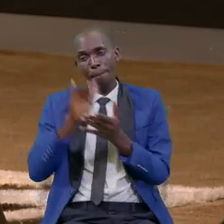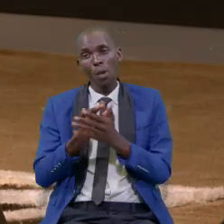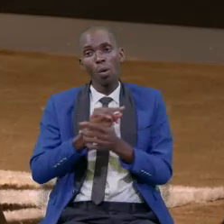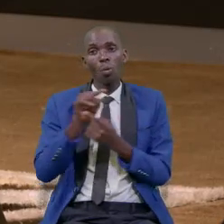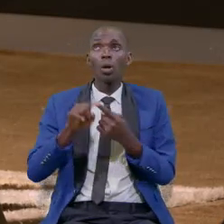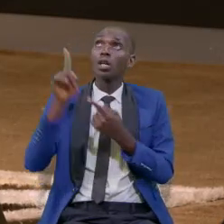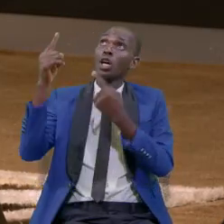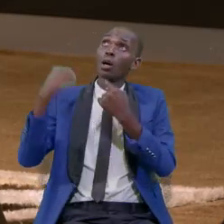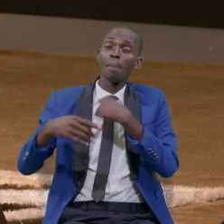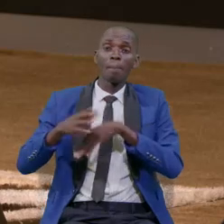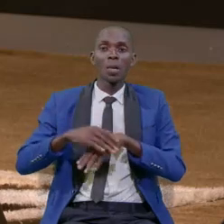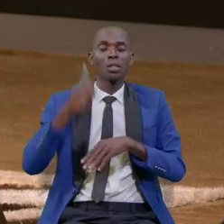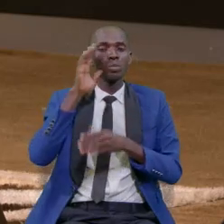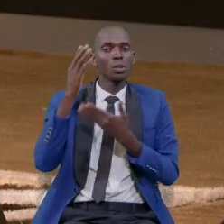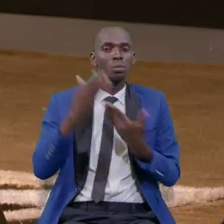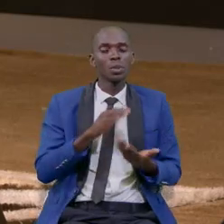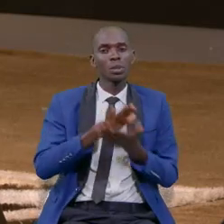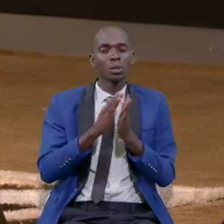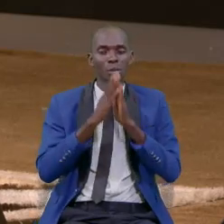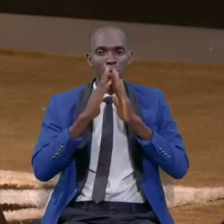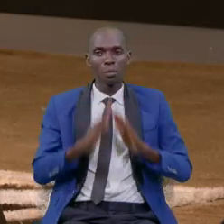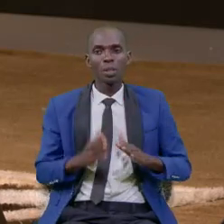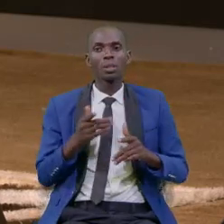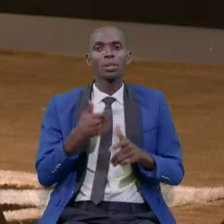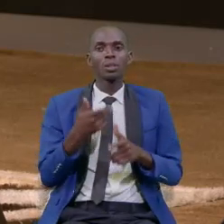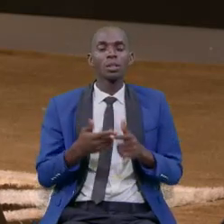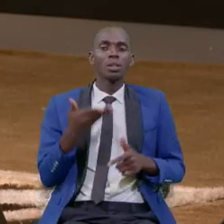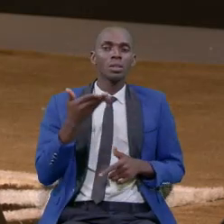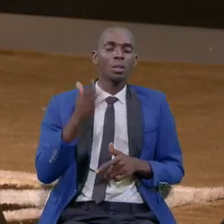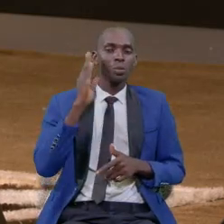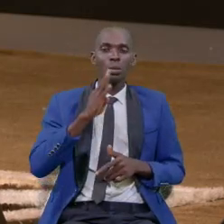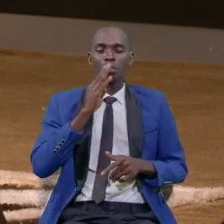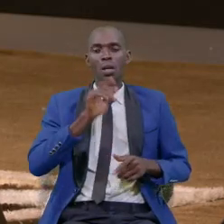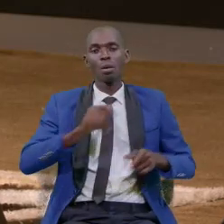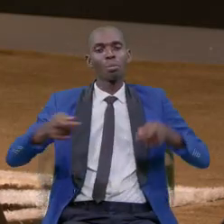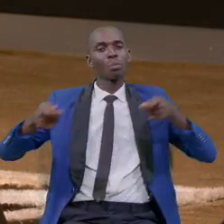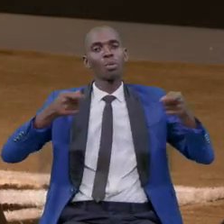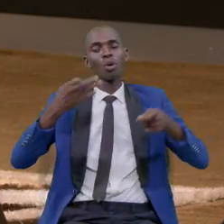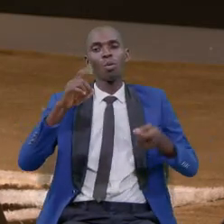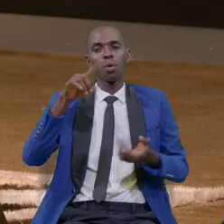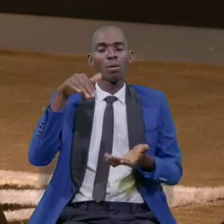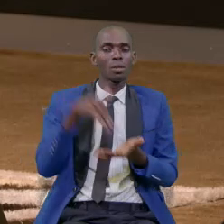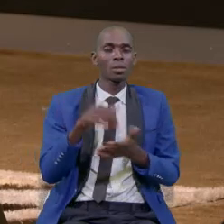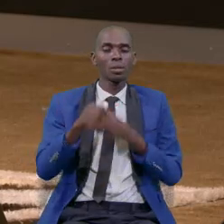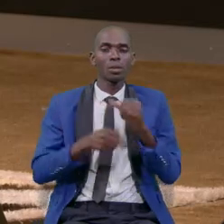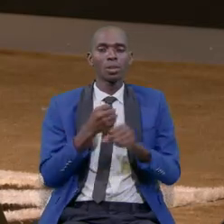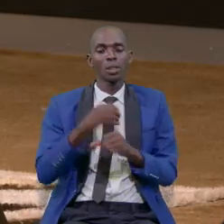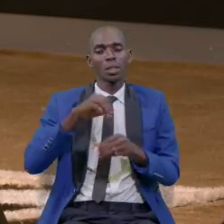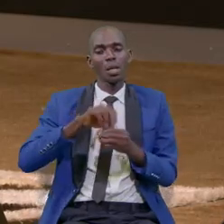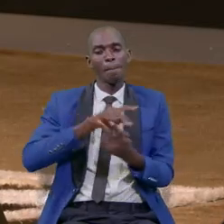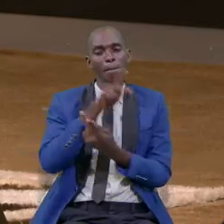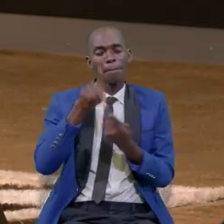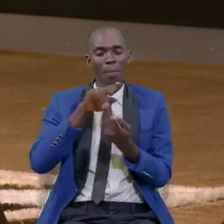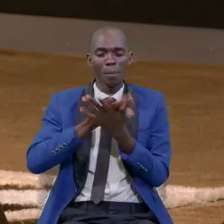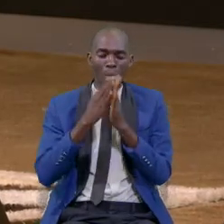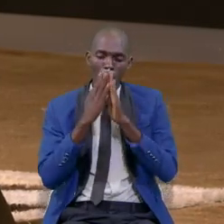brings that peace. There'll be a reign of 1,000 years in the perfect peace of the Lord. And then after